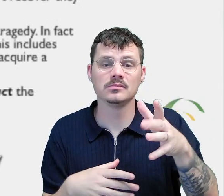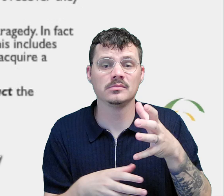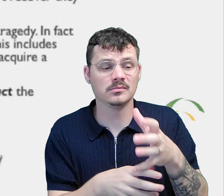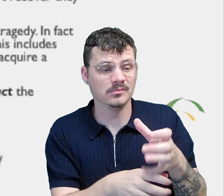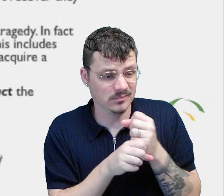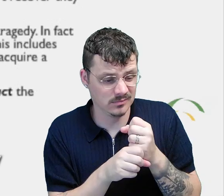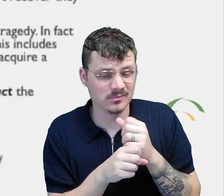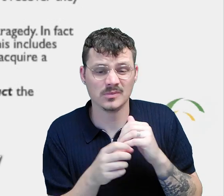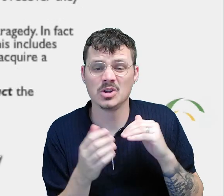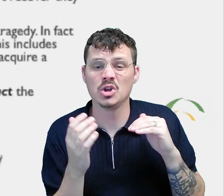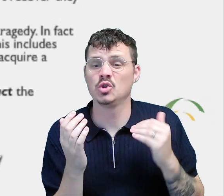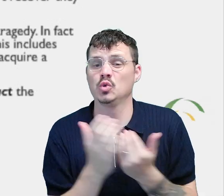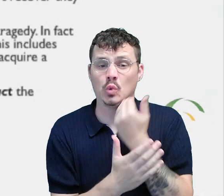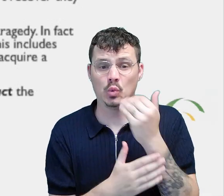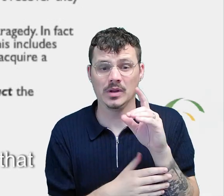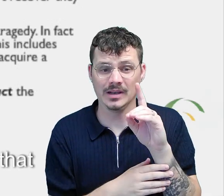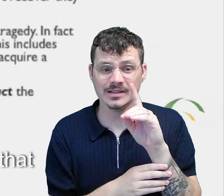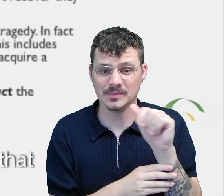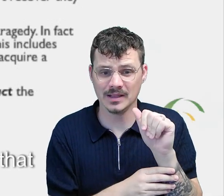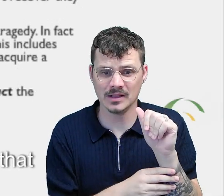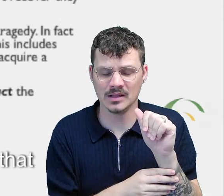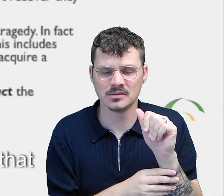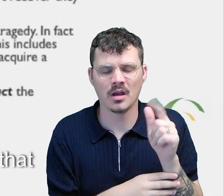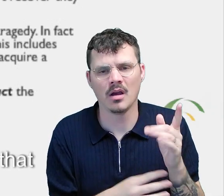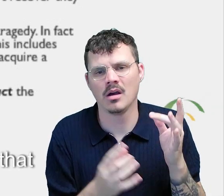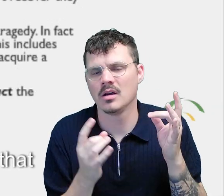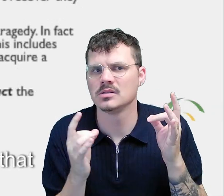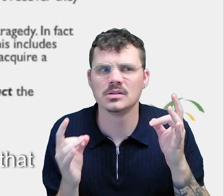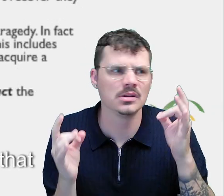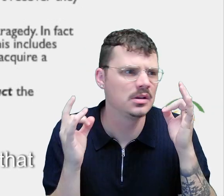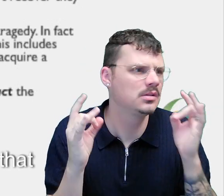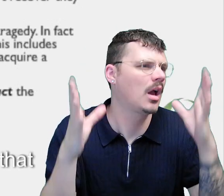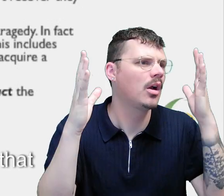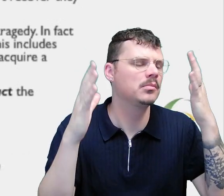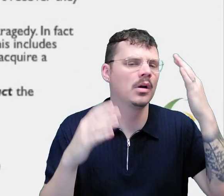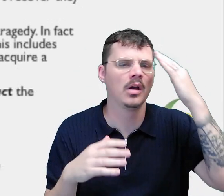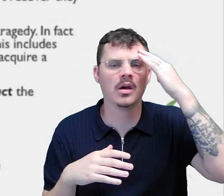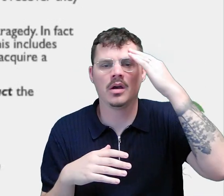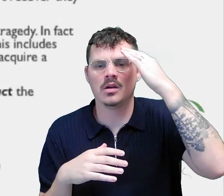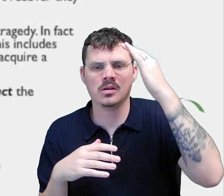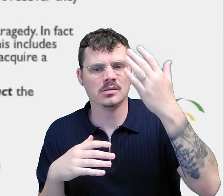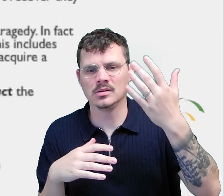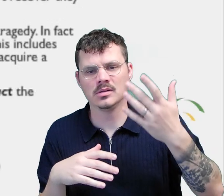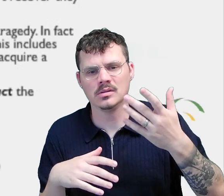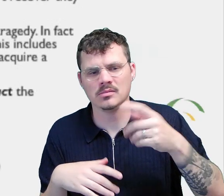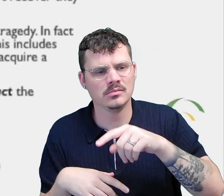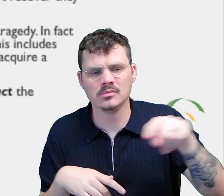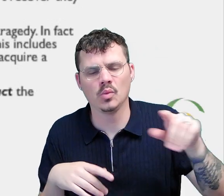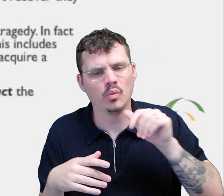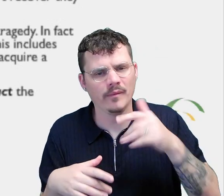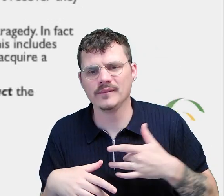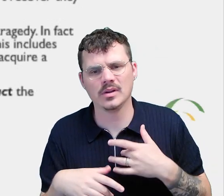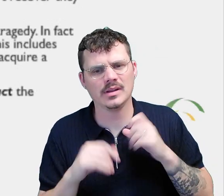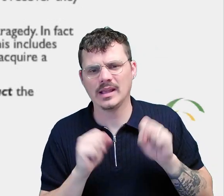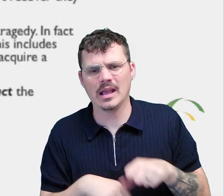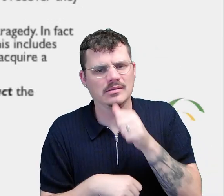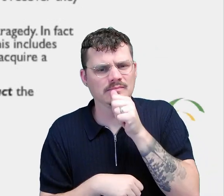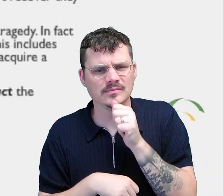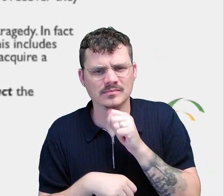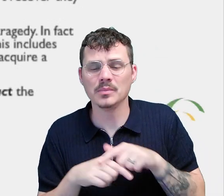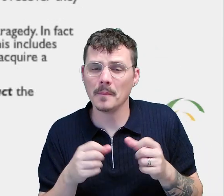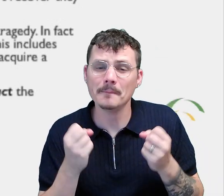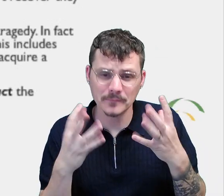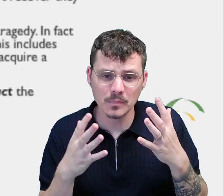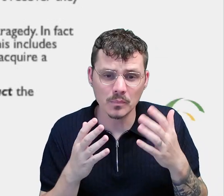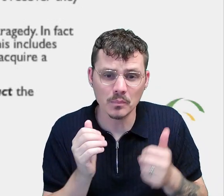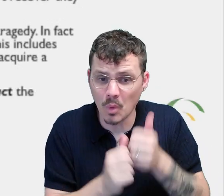acquisition of a new disability is somehow this terrible tragedy and that nobody would be able to tolerate, when in fact most